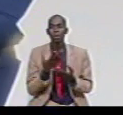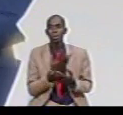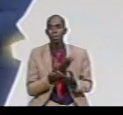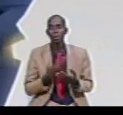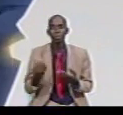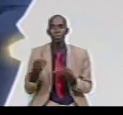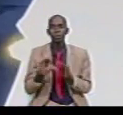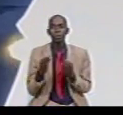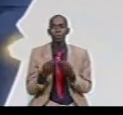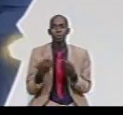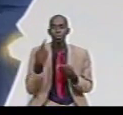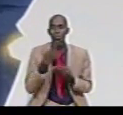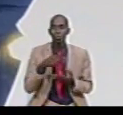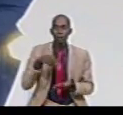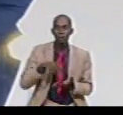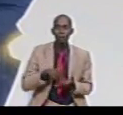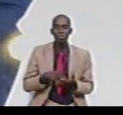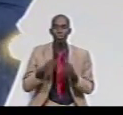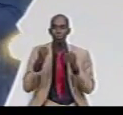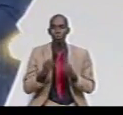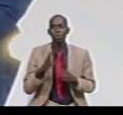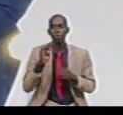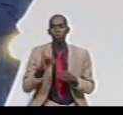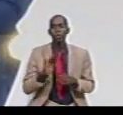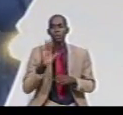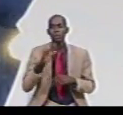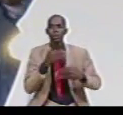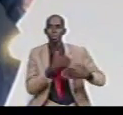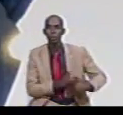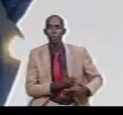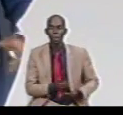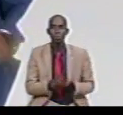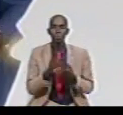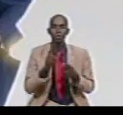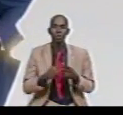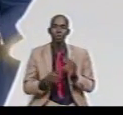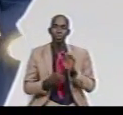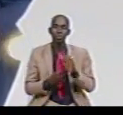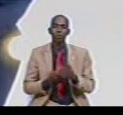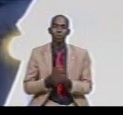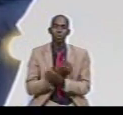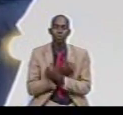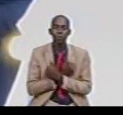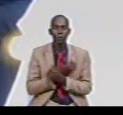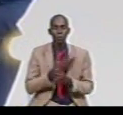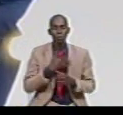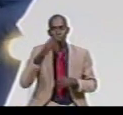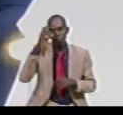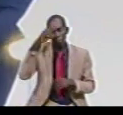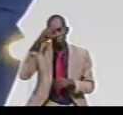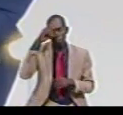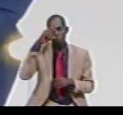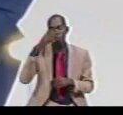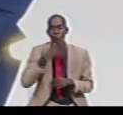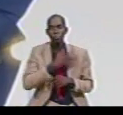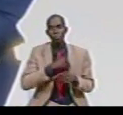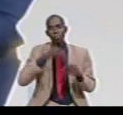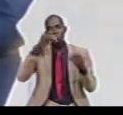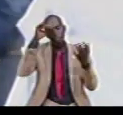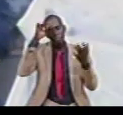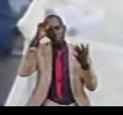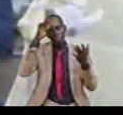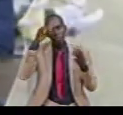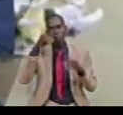stood steadfastly by his side, enabling him to spread love and wisdom and hope. And